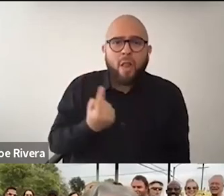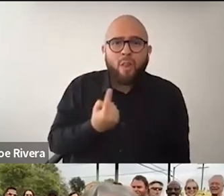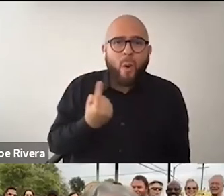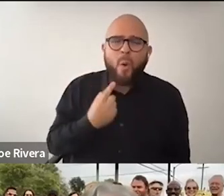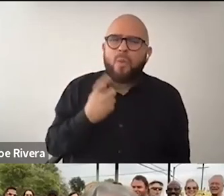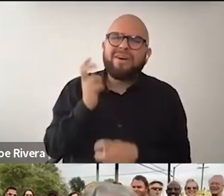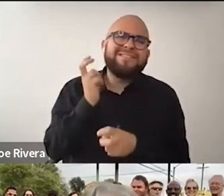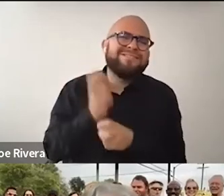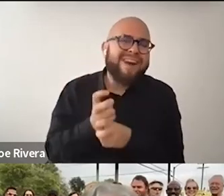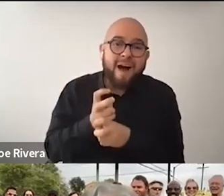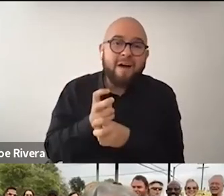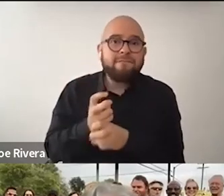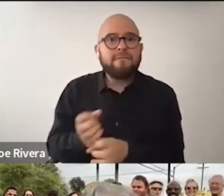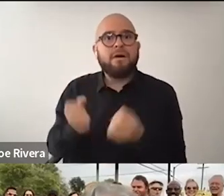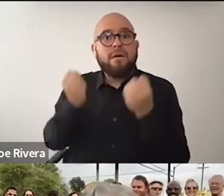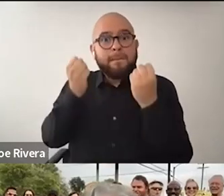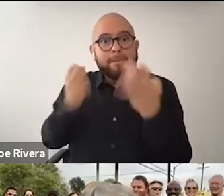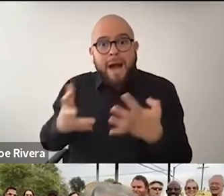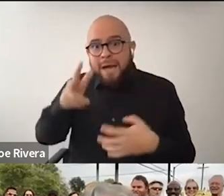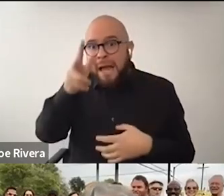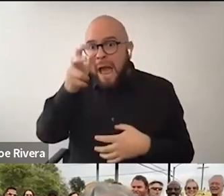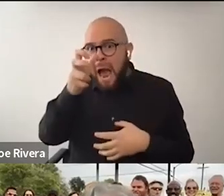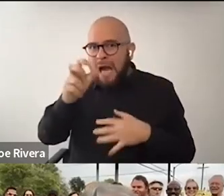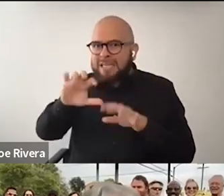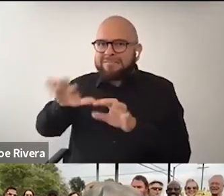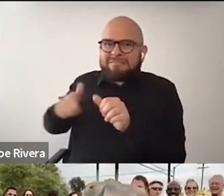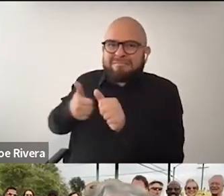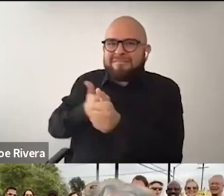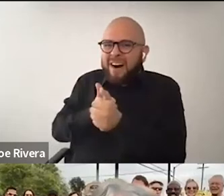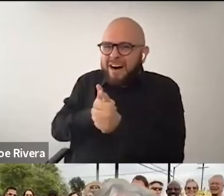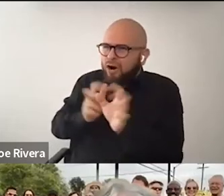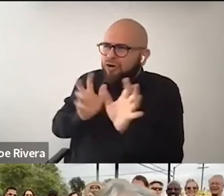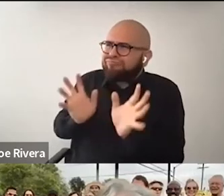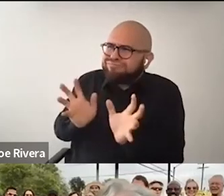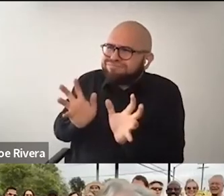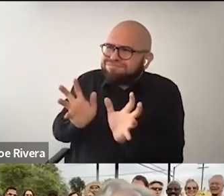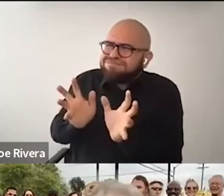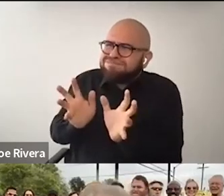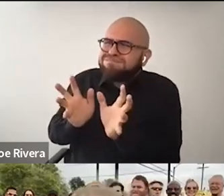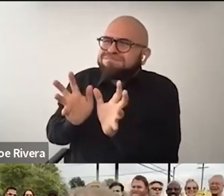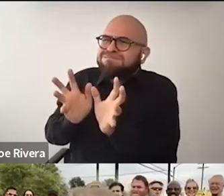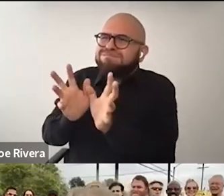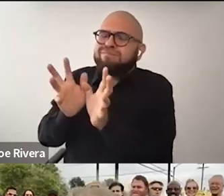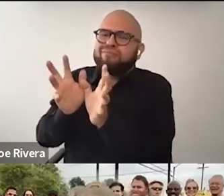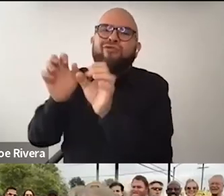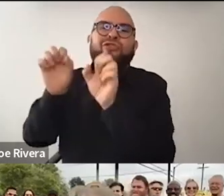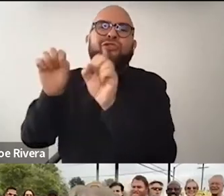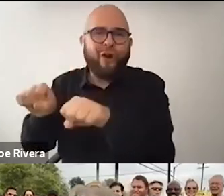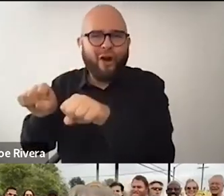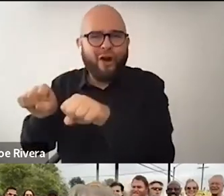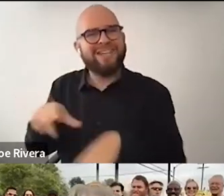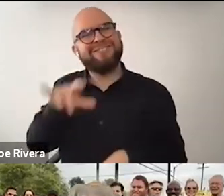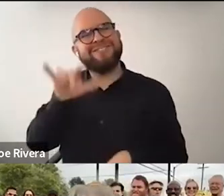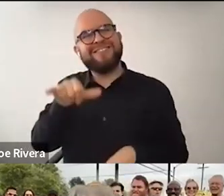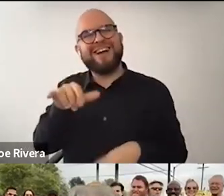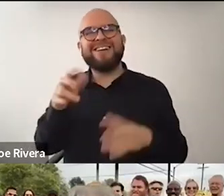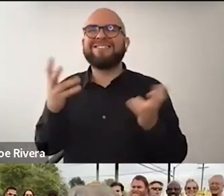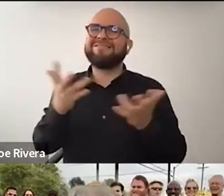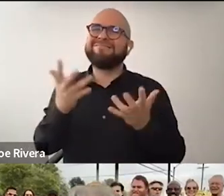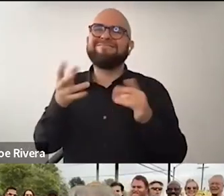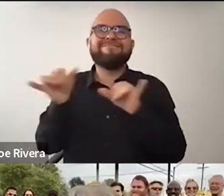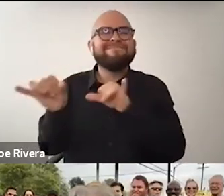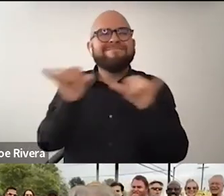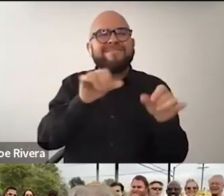part of the solidarity issue, coming together as a group, finding your common